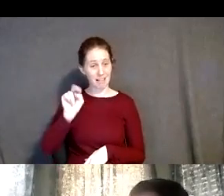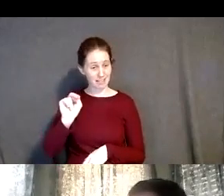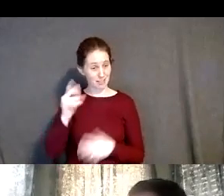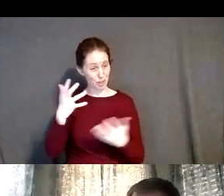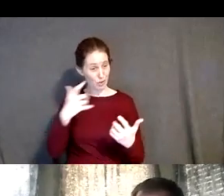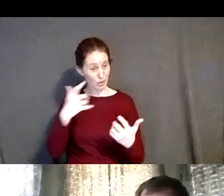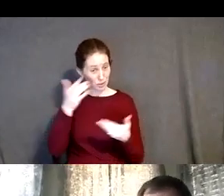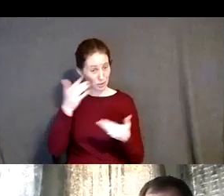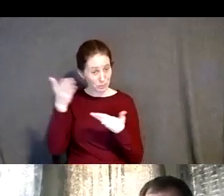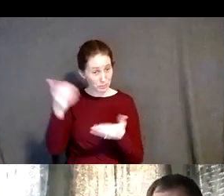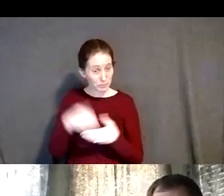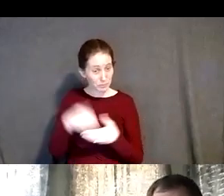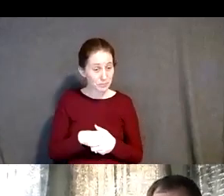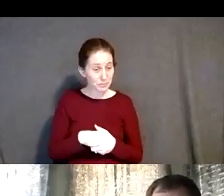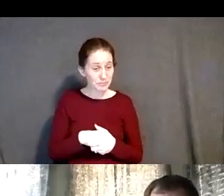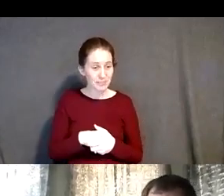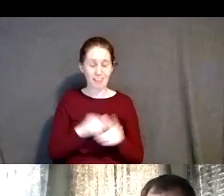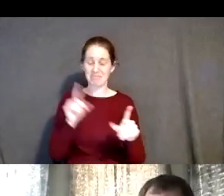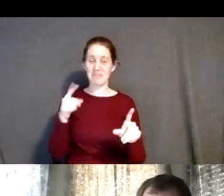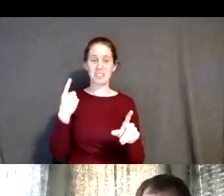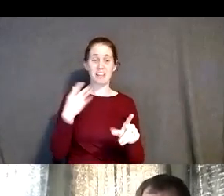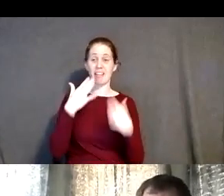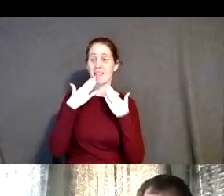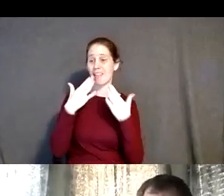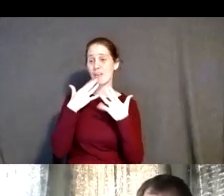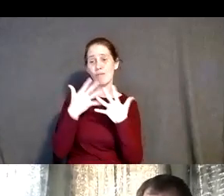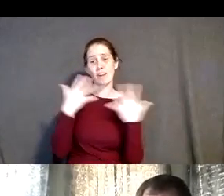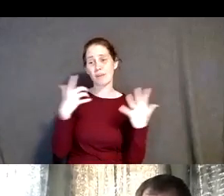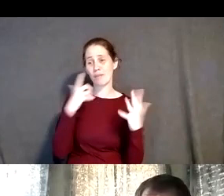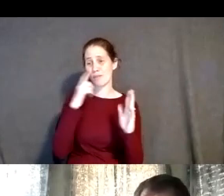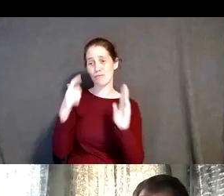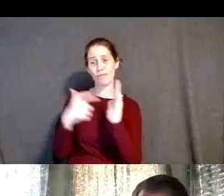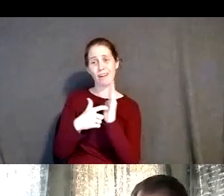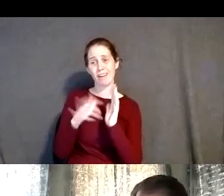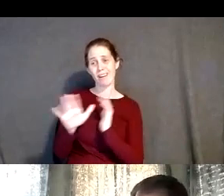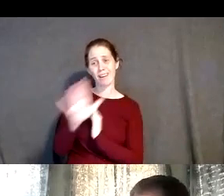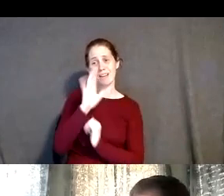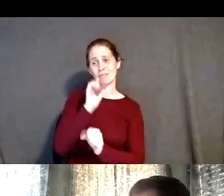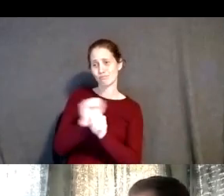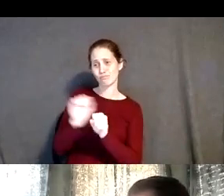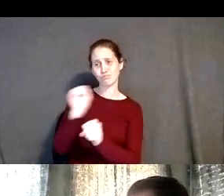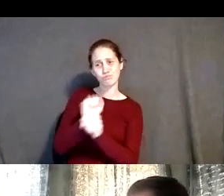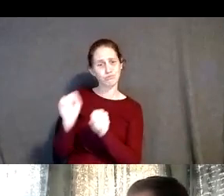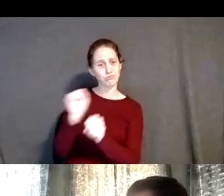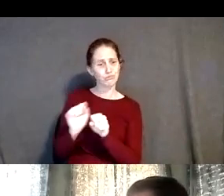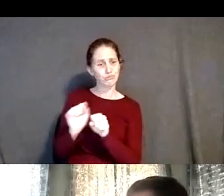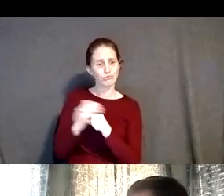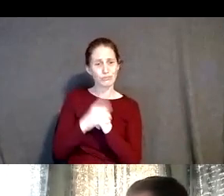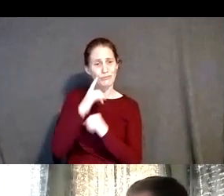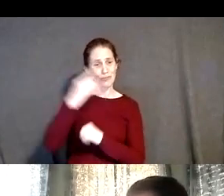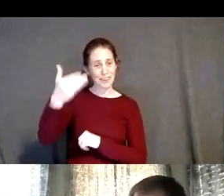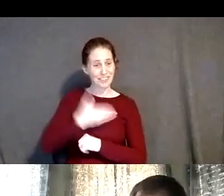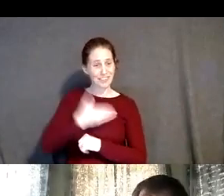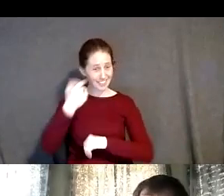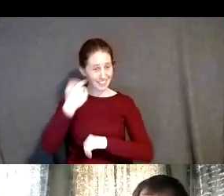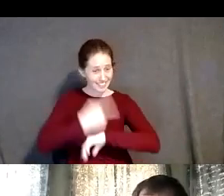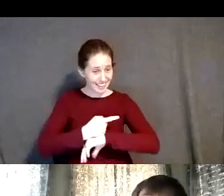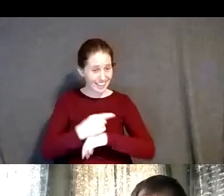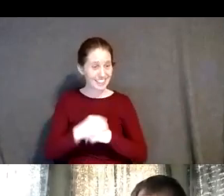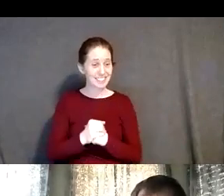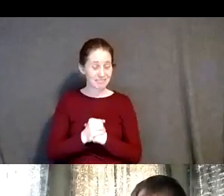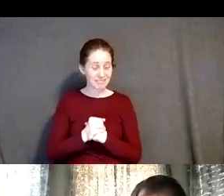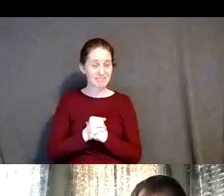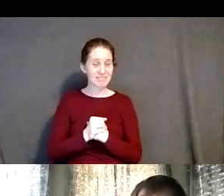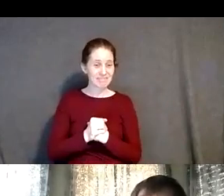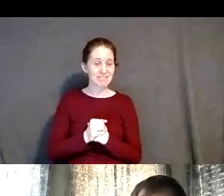offer anything? Thank you very much for recognizing his hard work and for inviting us here today.